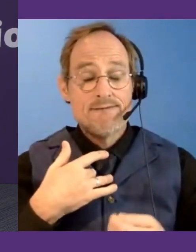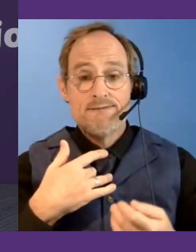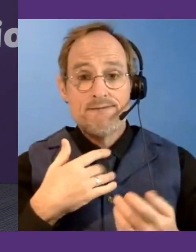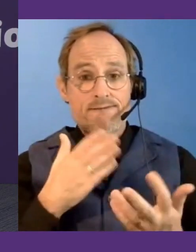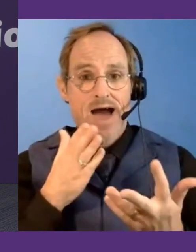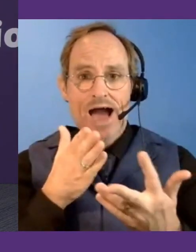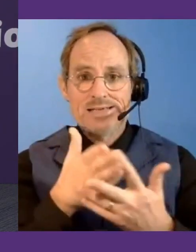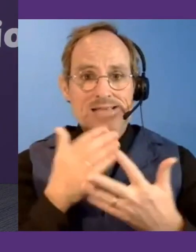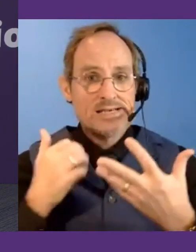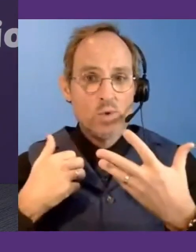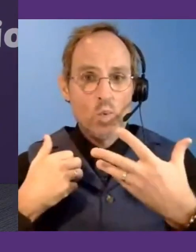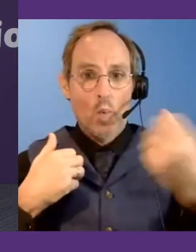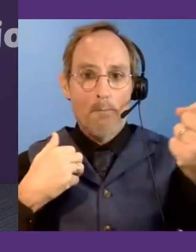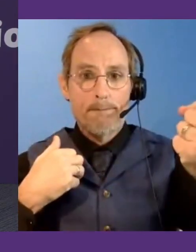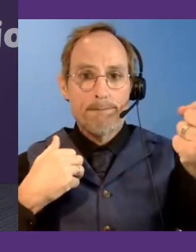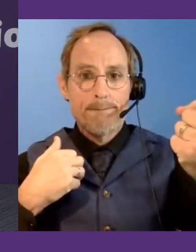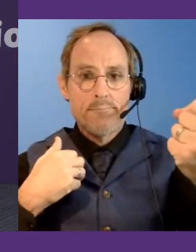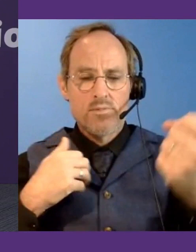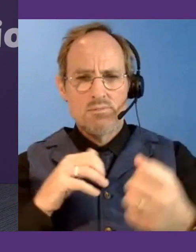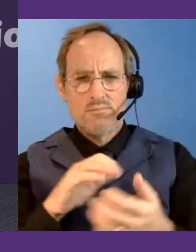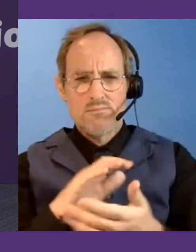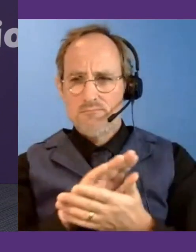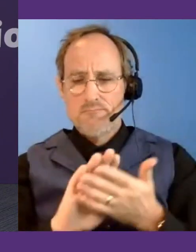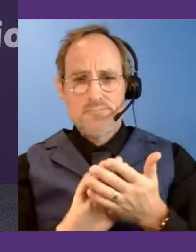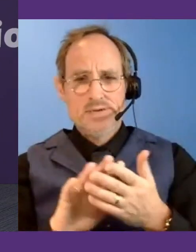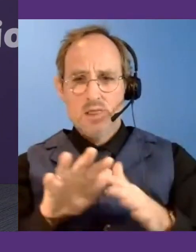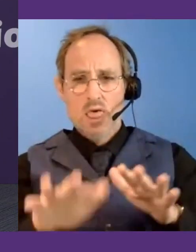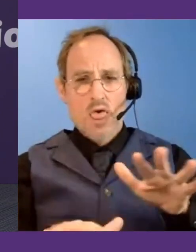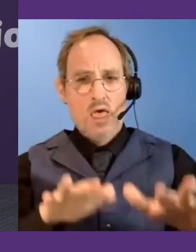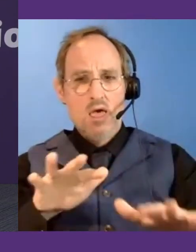And I think it was really stark. And